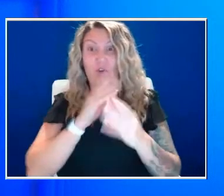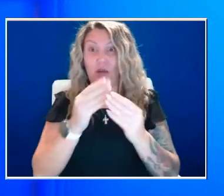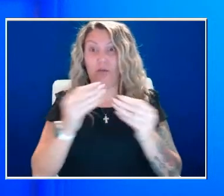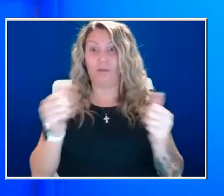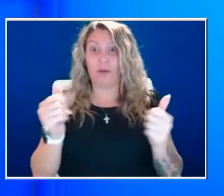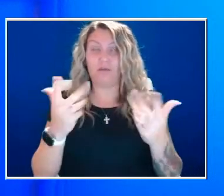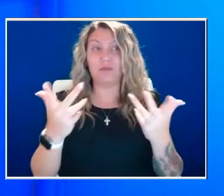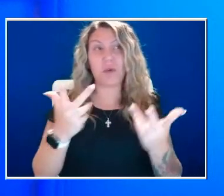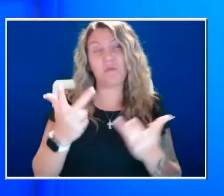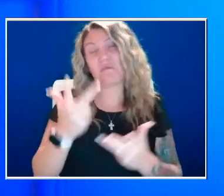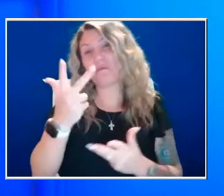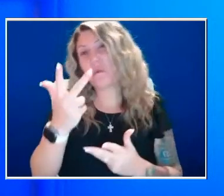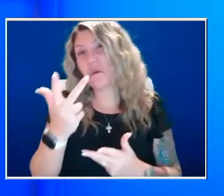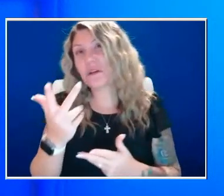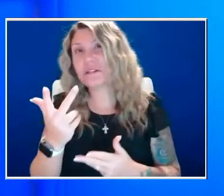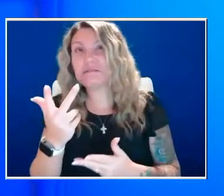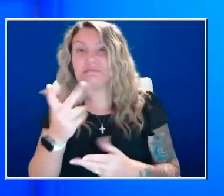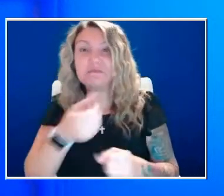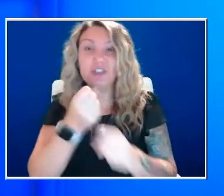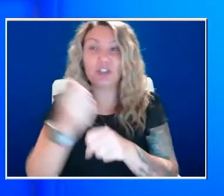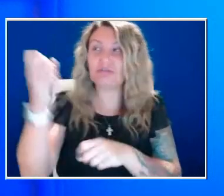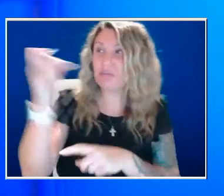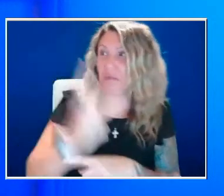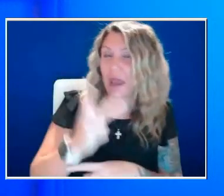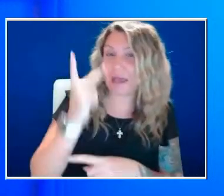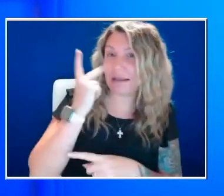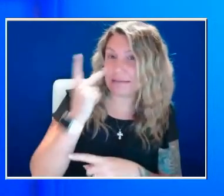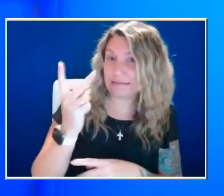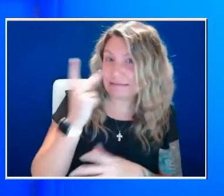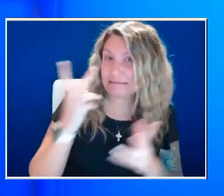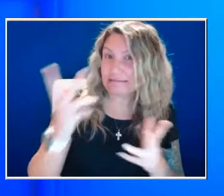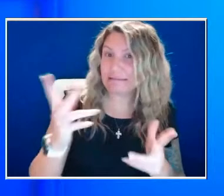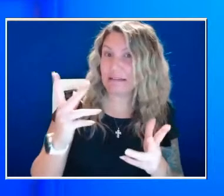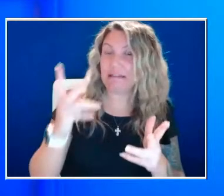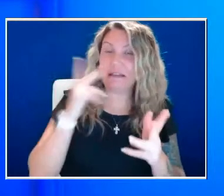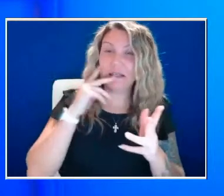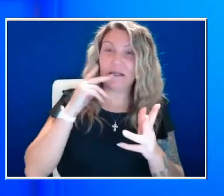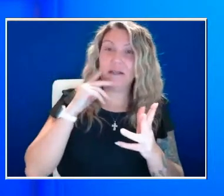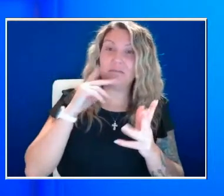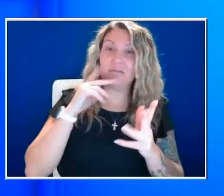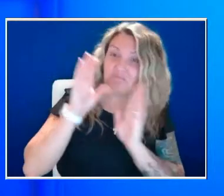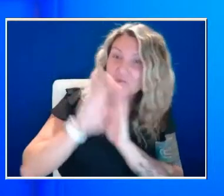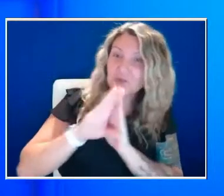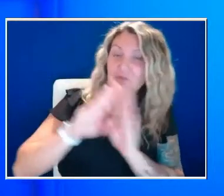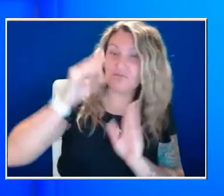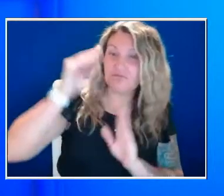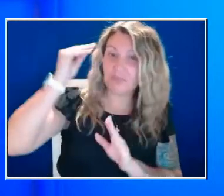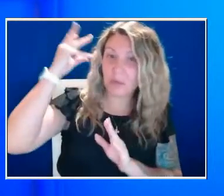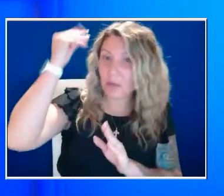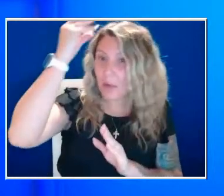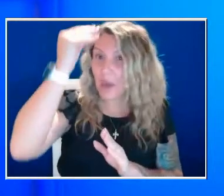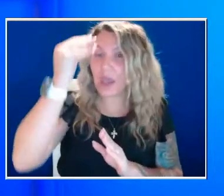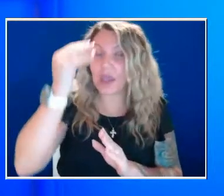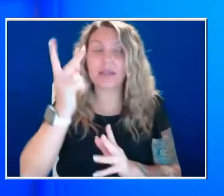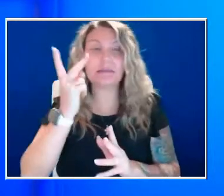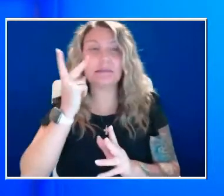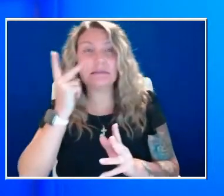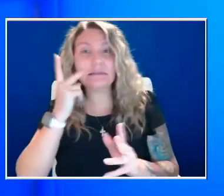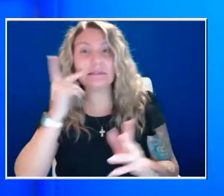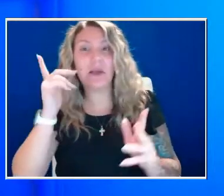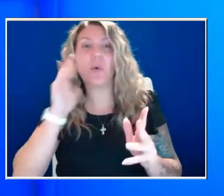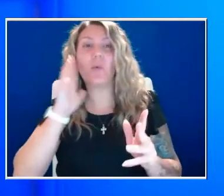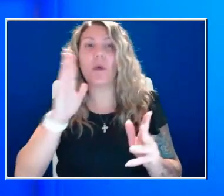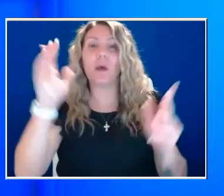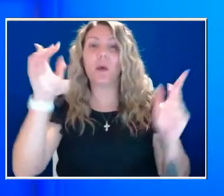see some slowing blood flow through the AVM, but over the course of the next couple of years, we should watch that diminish, and once we don't see any